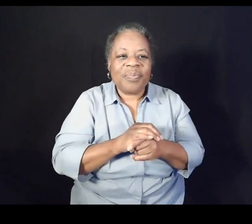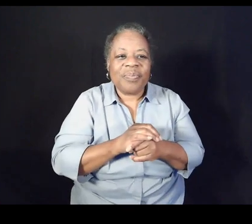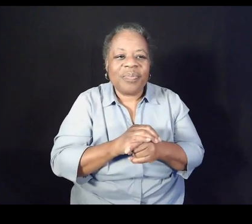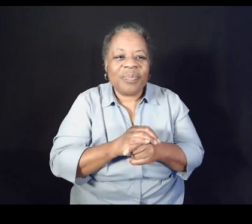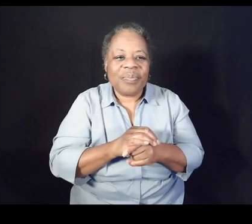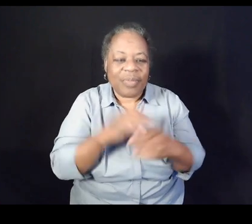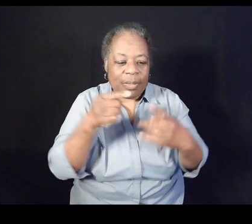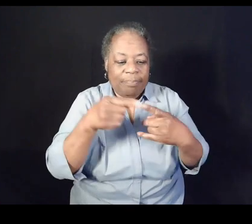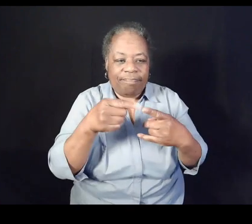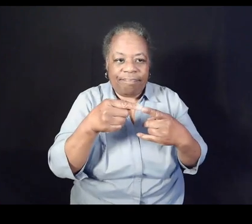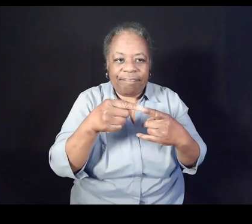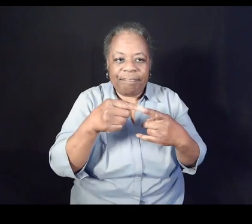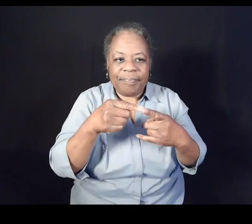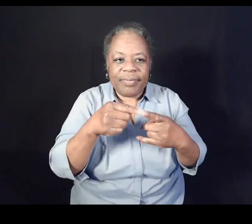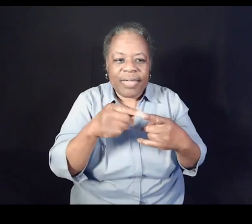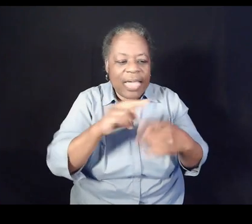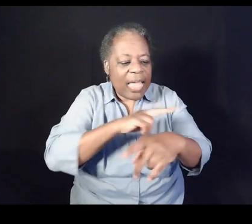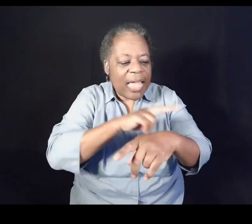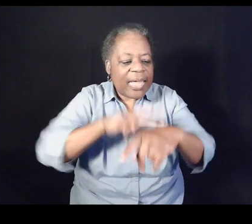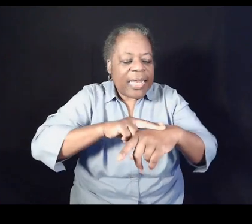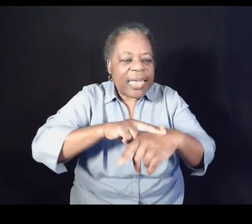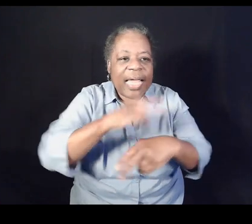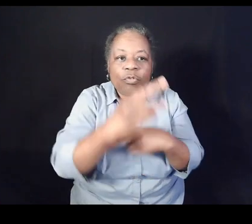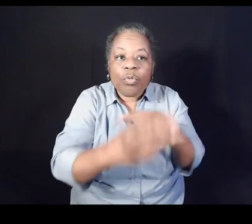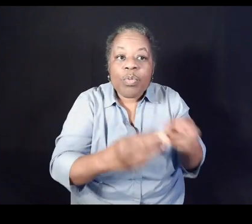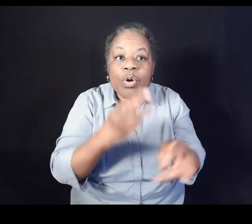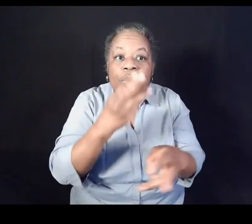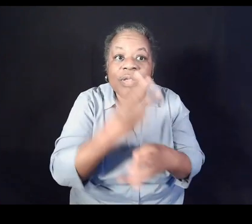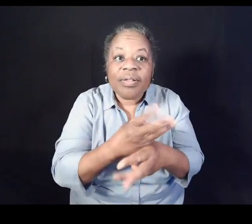The first being the natural world.